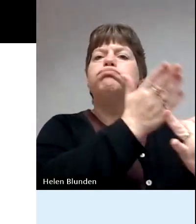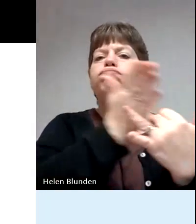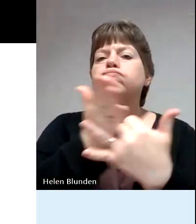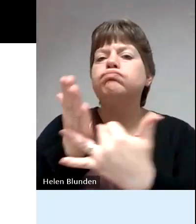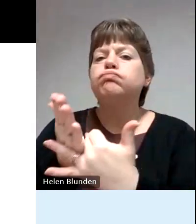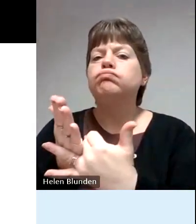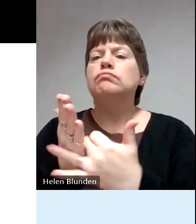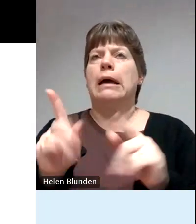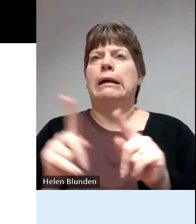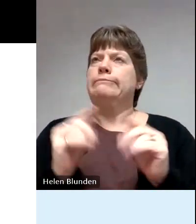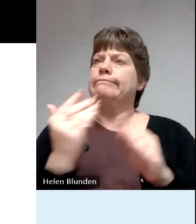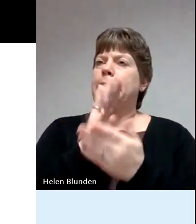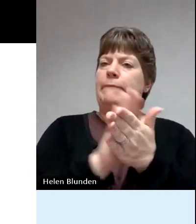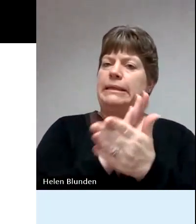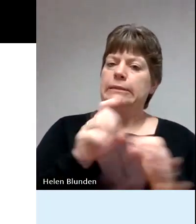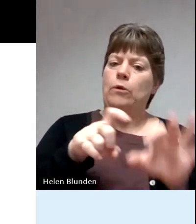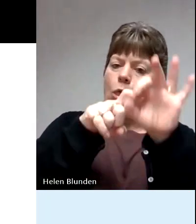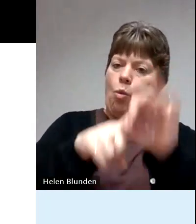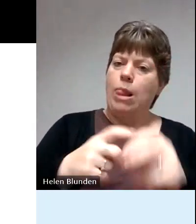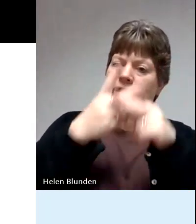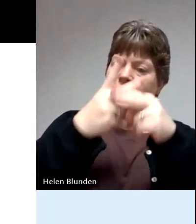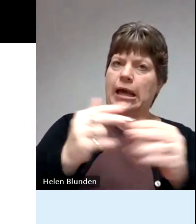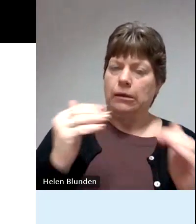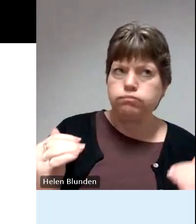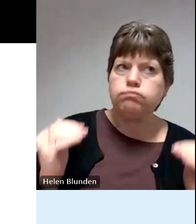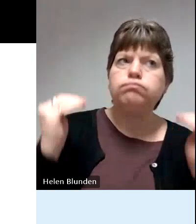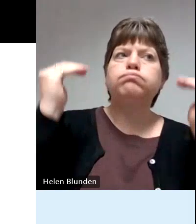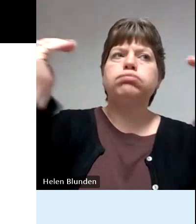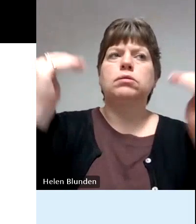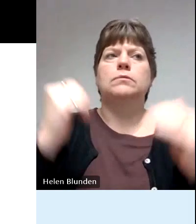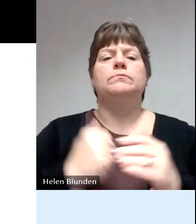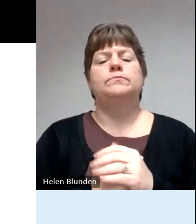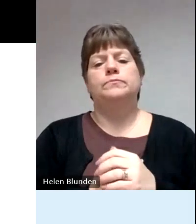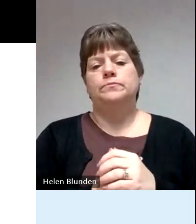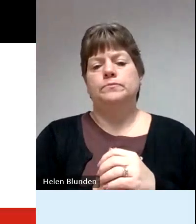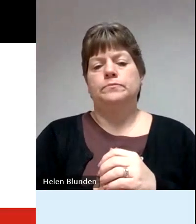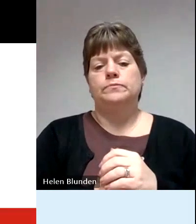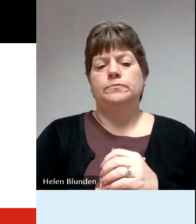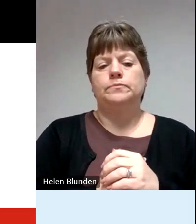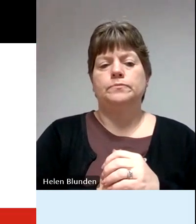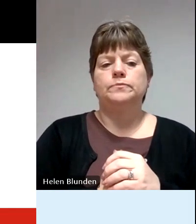an enhanced quality of care for our population in Derbyshire.